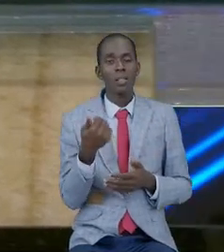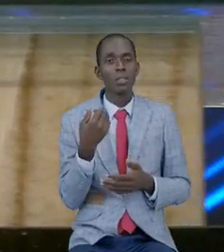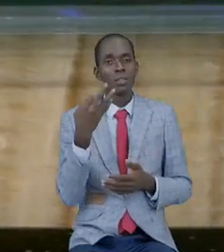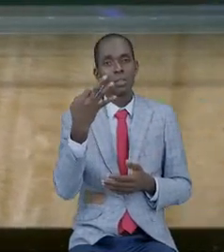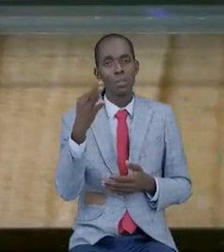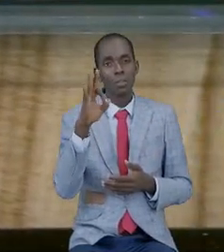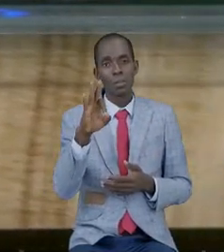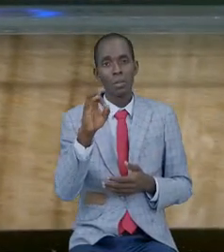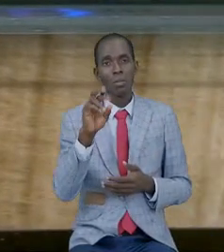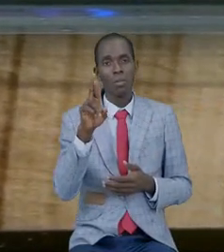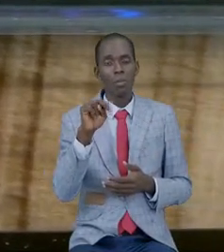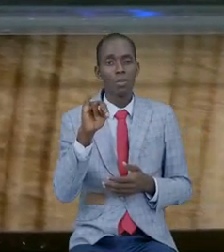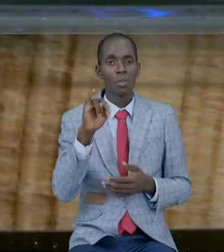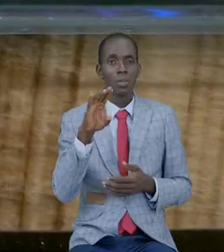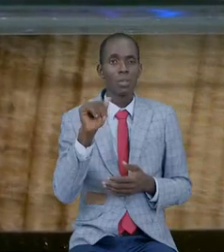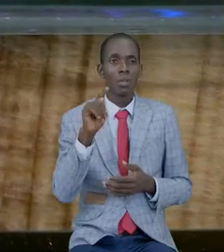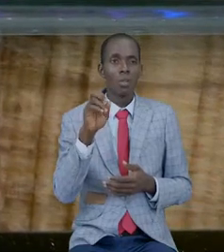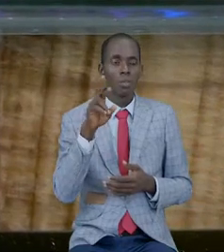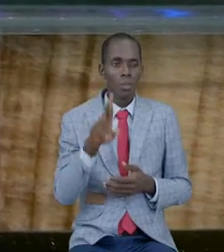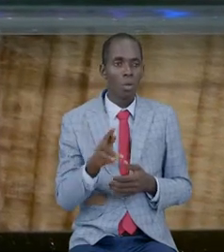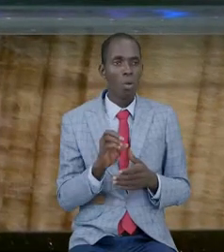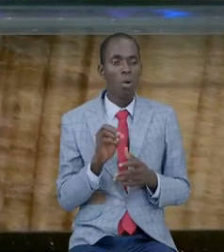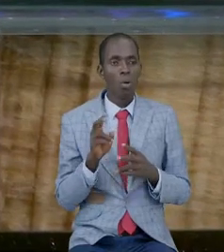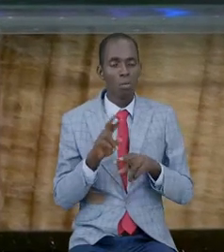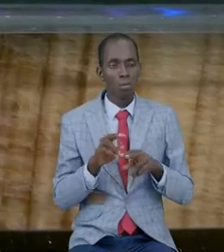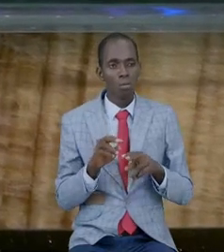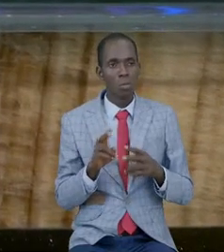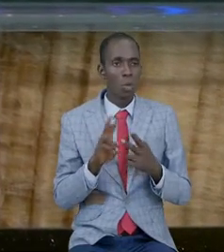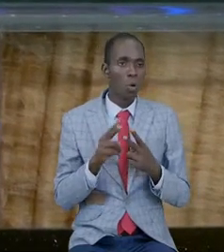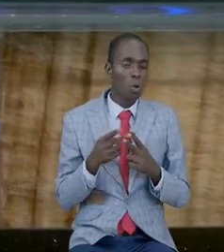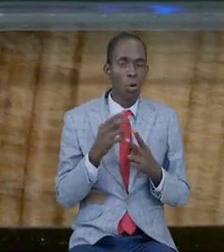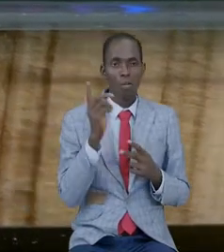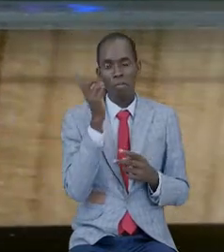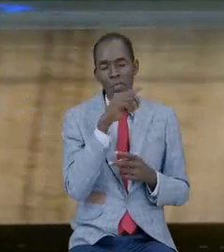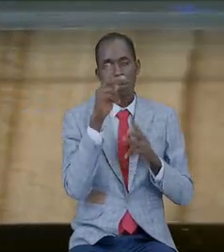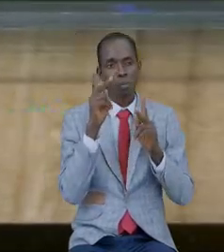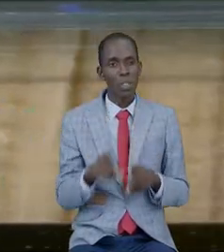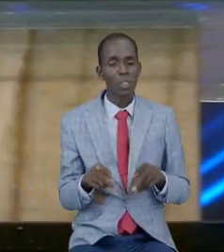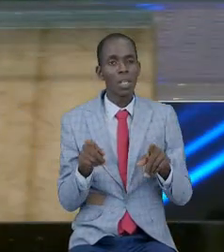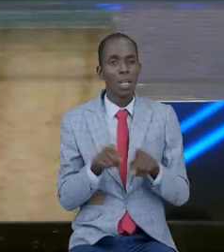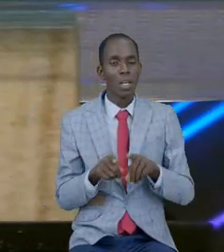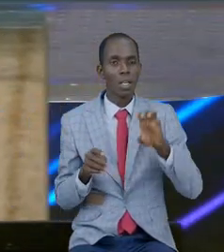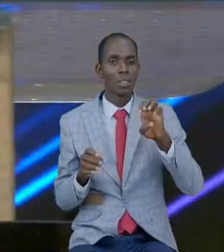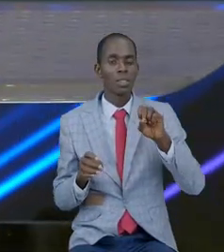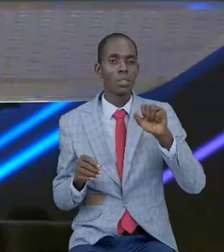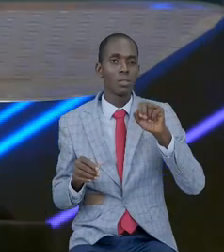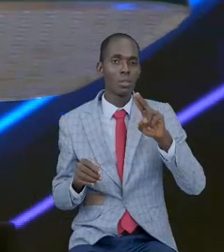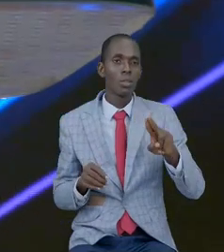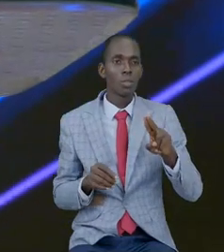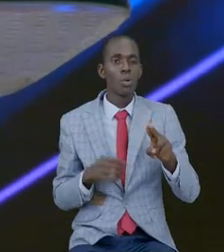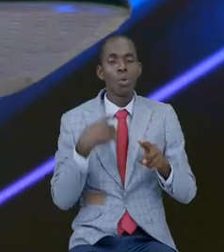profane person as his son who for one muscle of meat